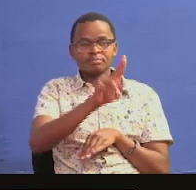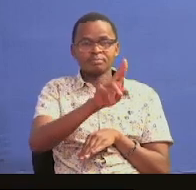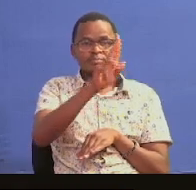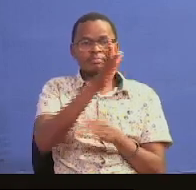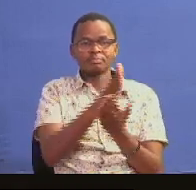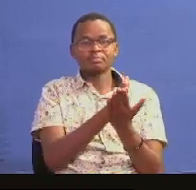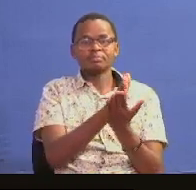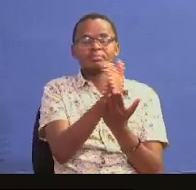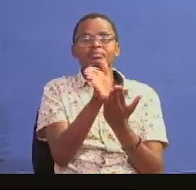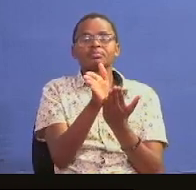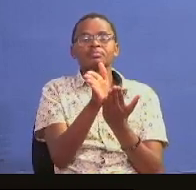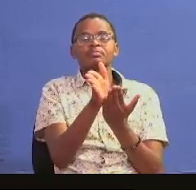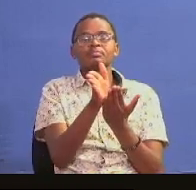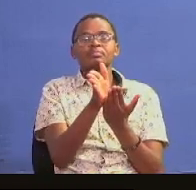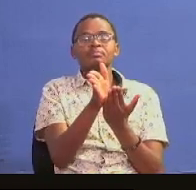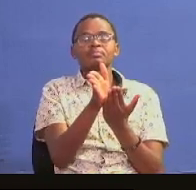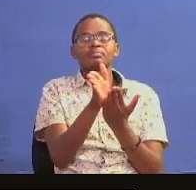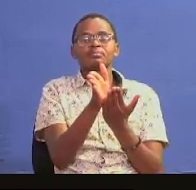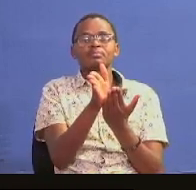KU branch.